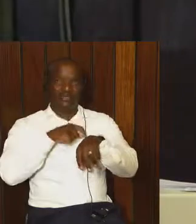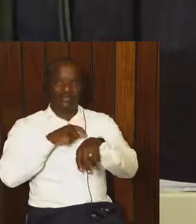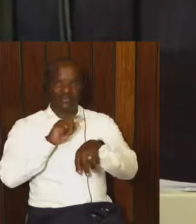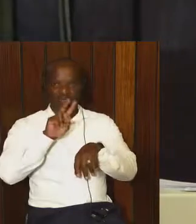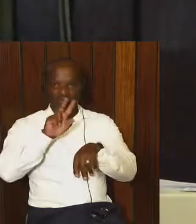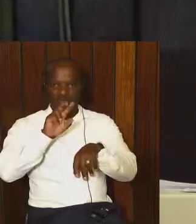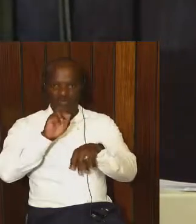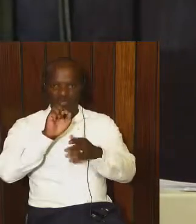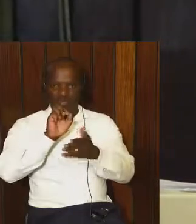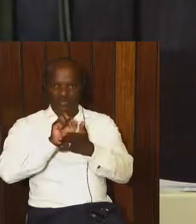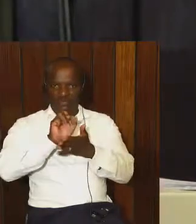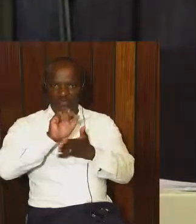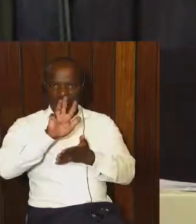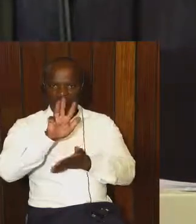And what we found at the time was that